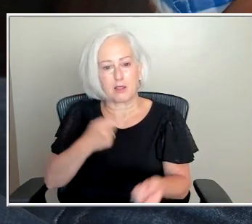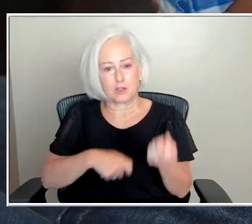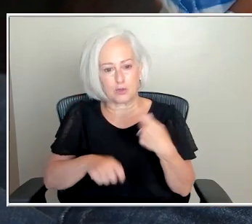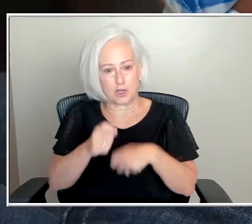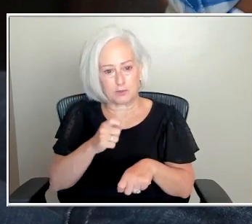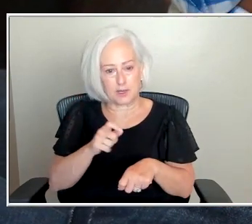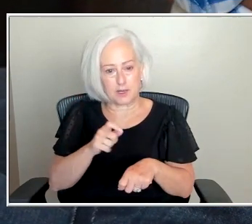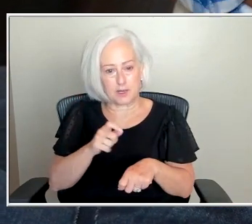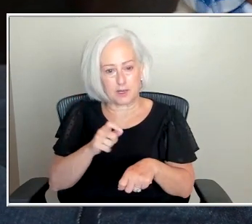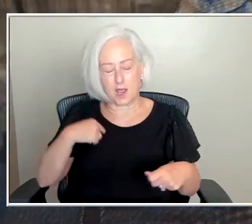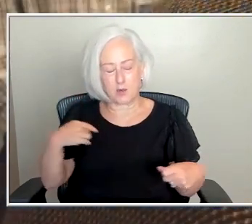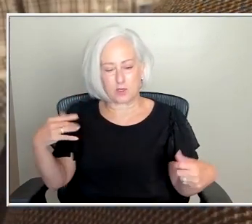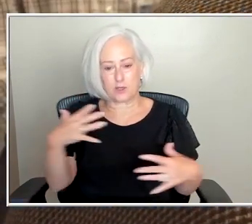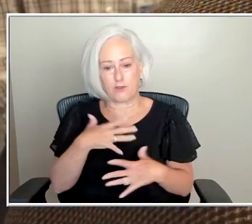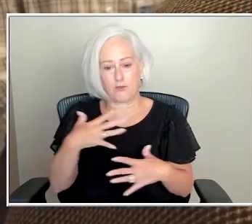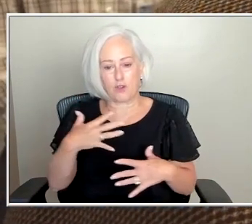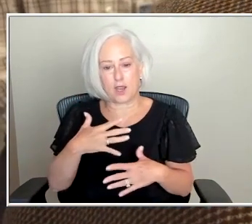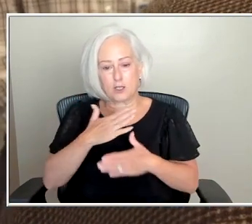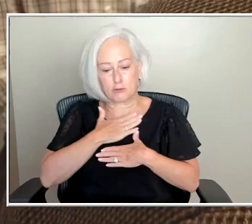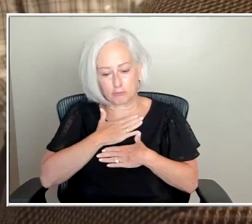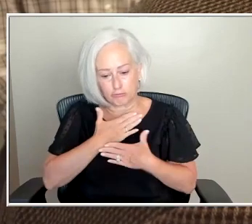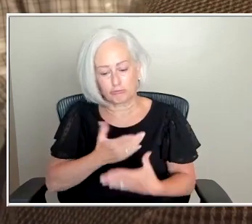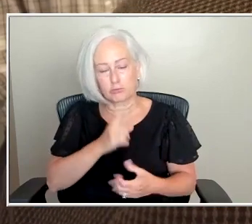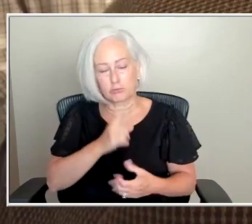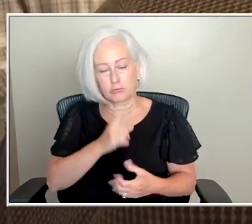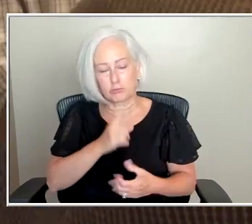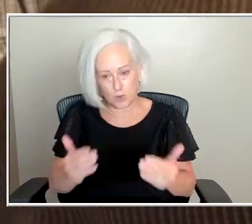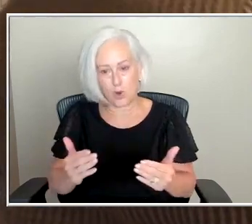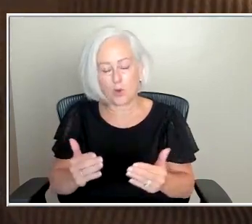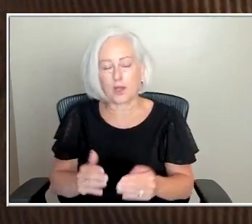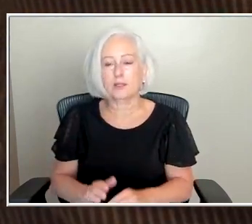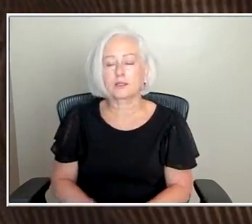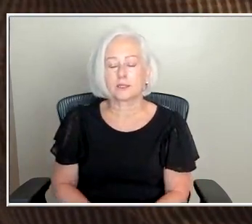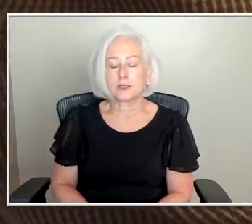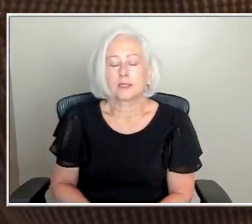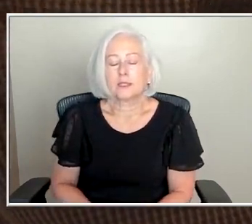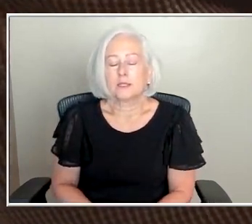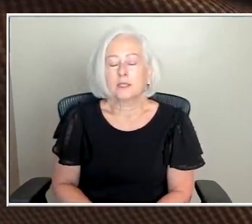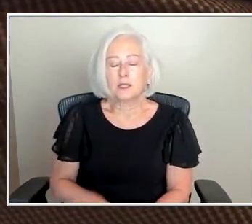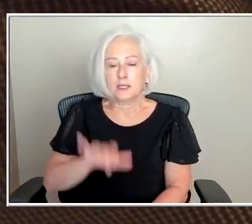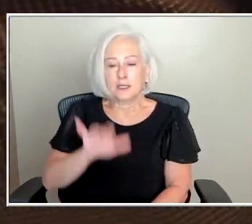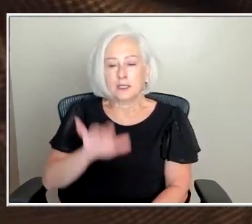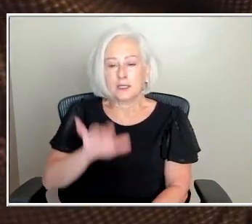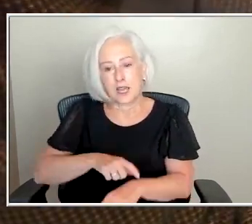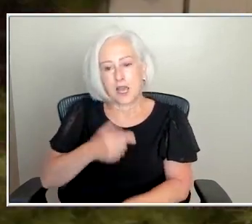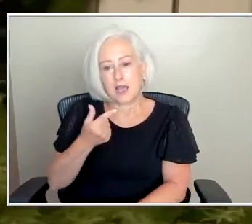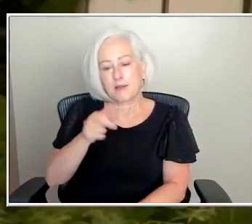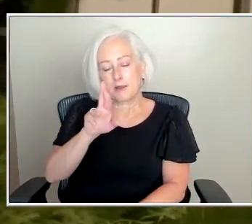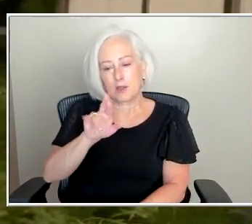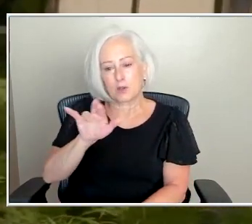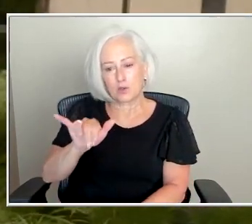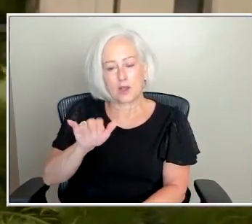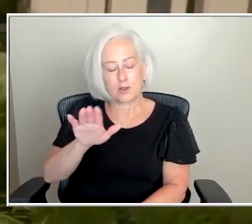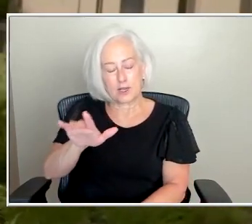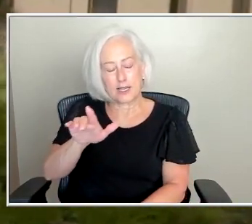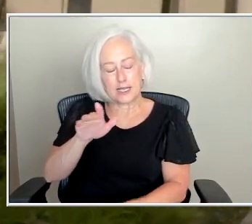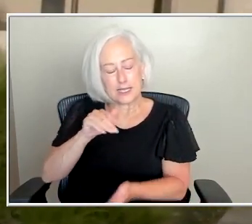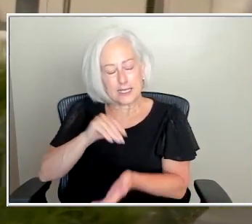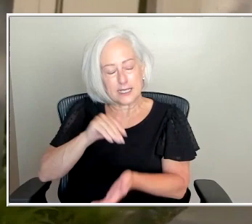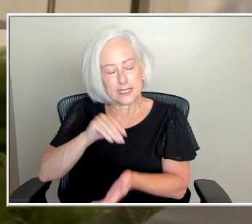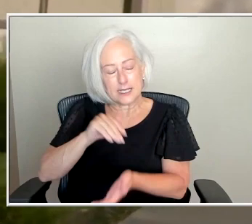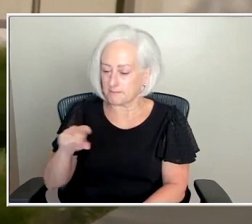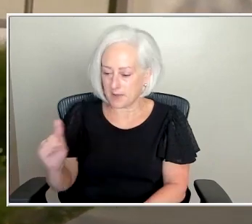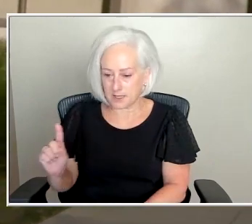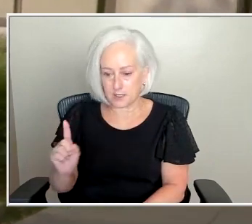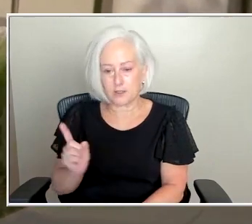a stem cell transplant. Nice deep breaths. At this point, Gregory's doctor said he needed to go to the University of Kansas